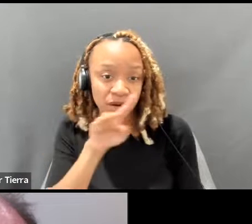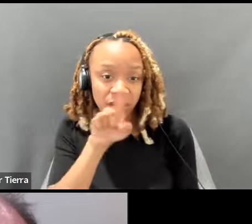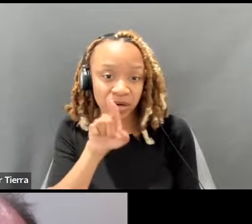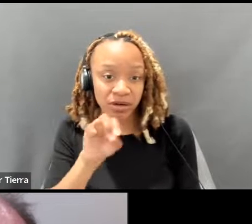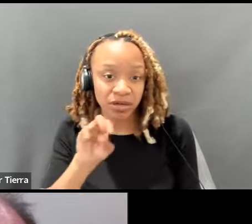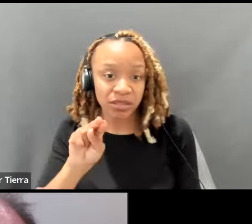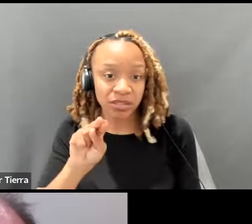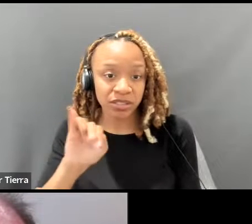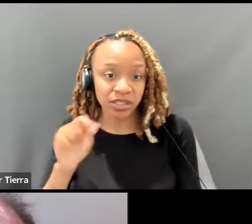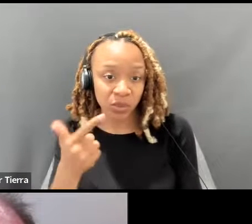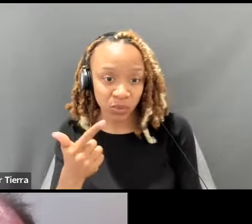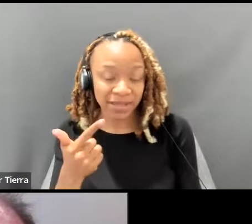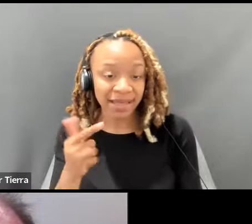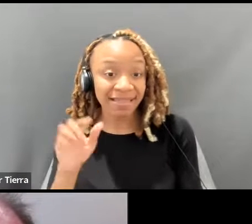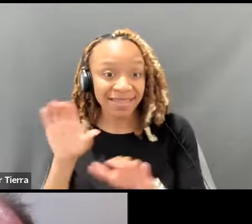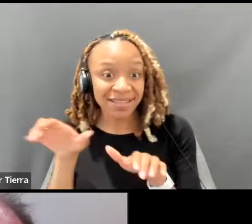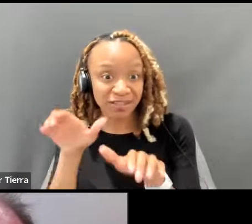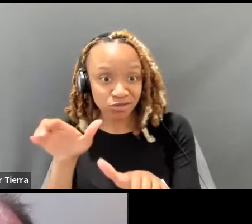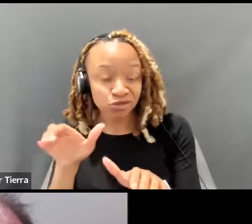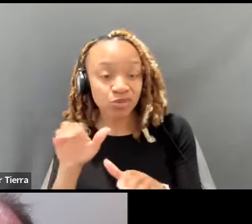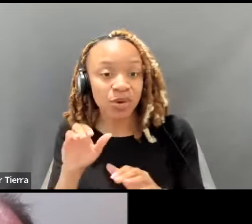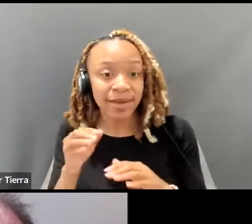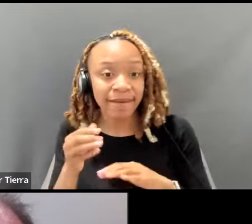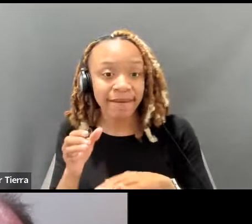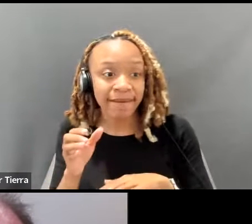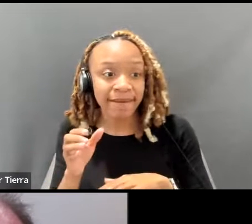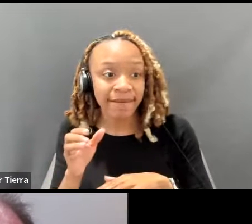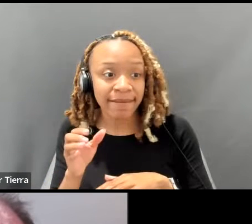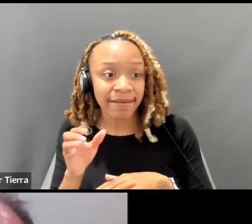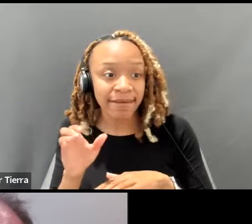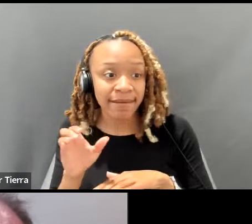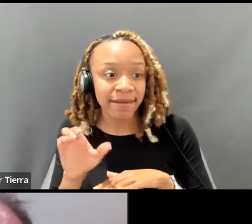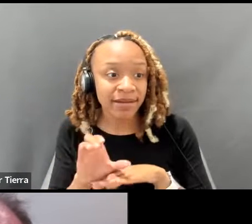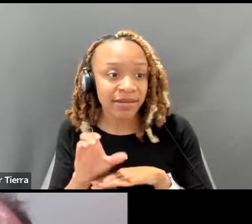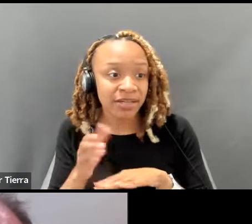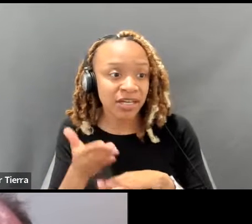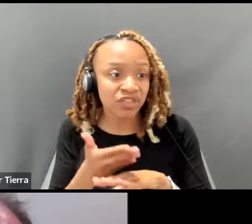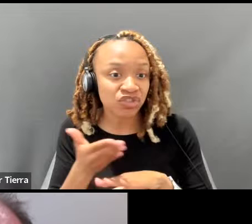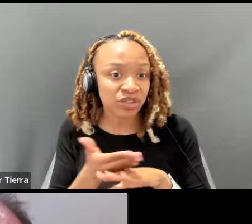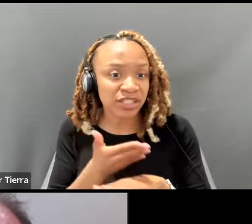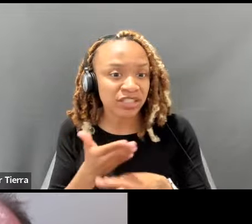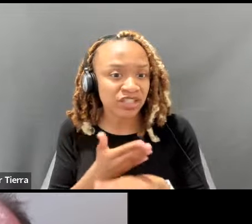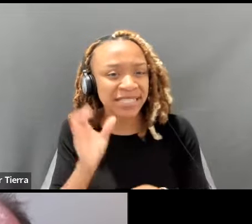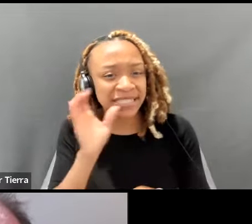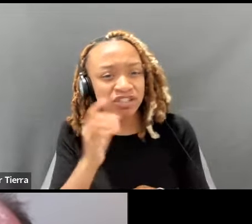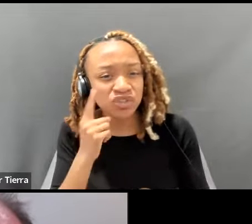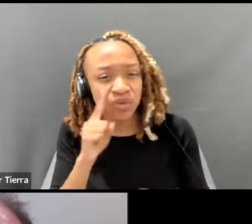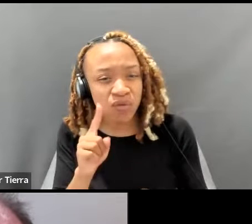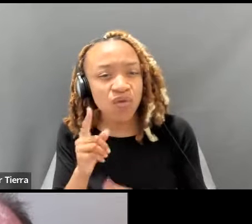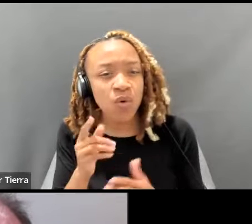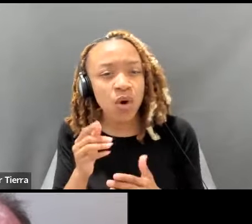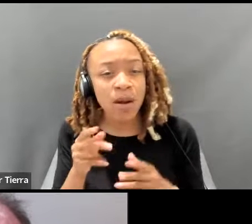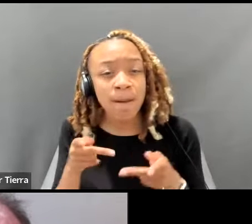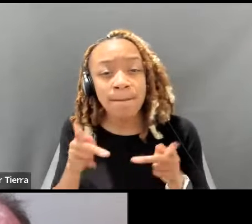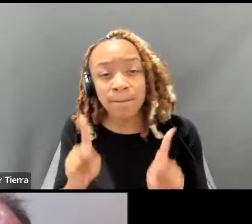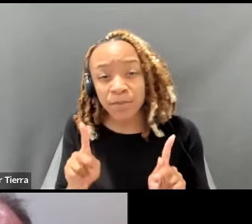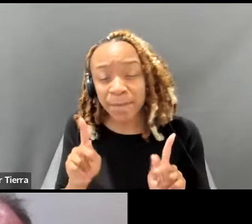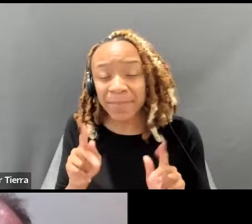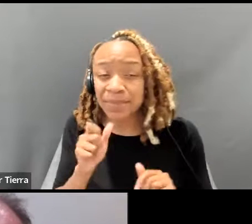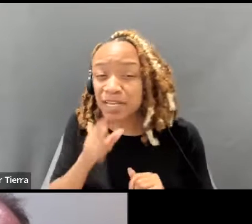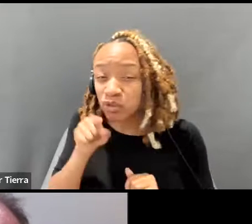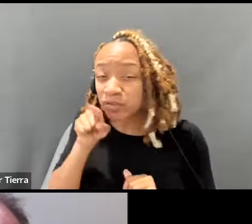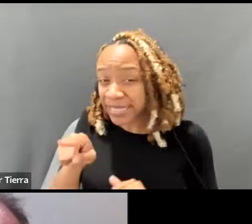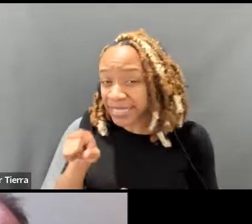is doing construction on 1925 or seeking permits. I don't know that he'll actually do the work. He might sell with permits